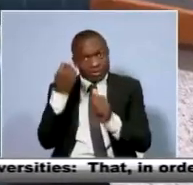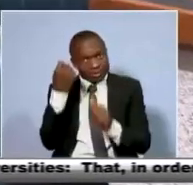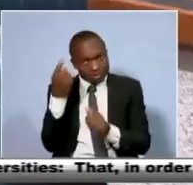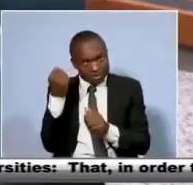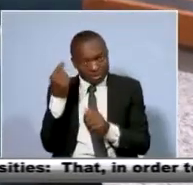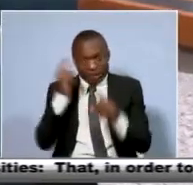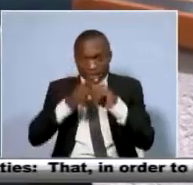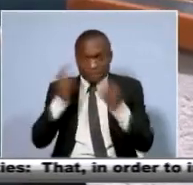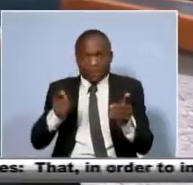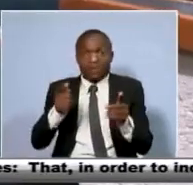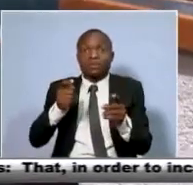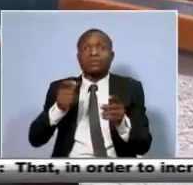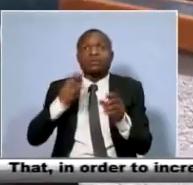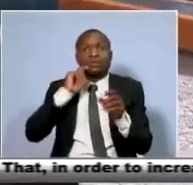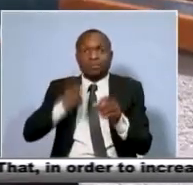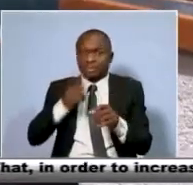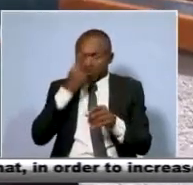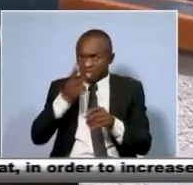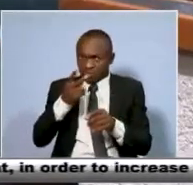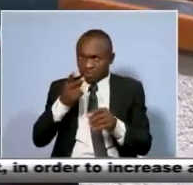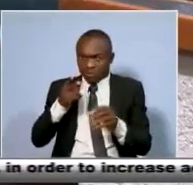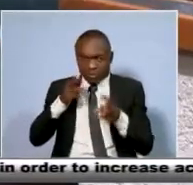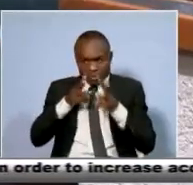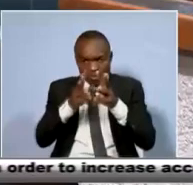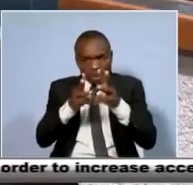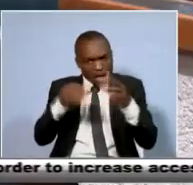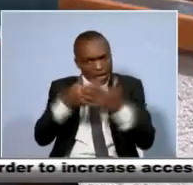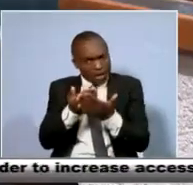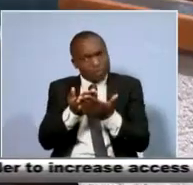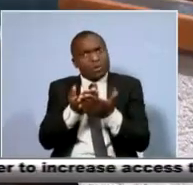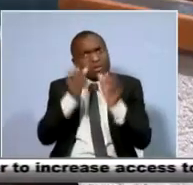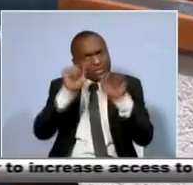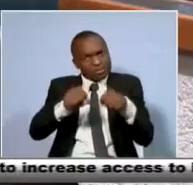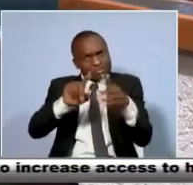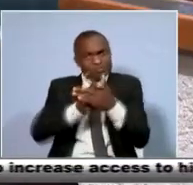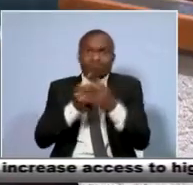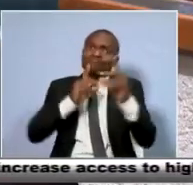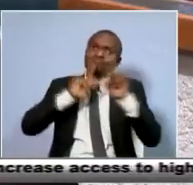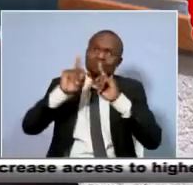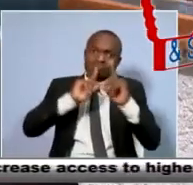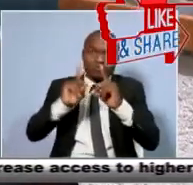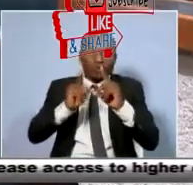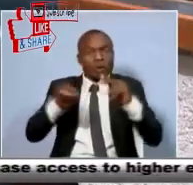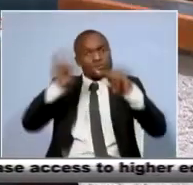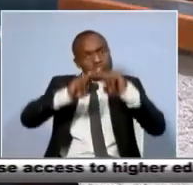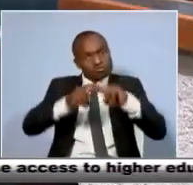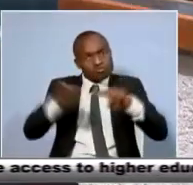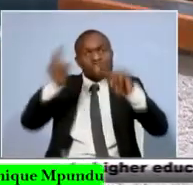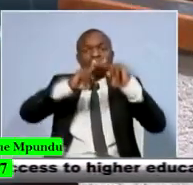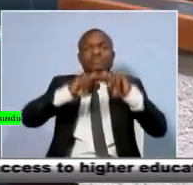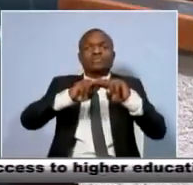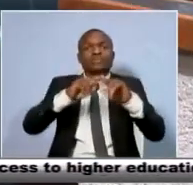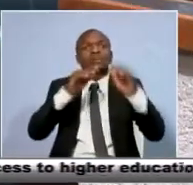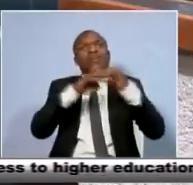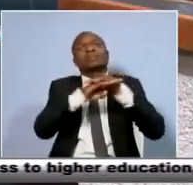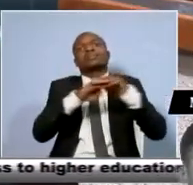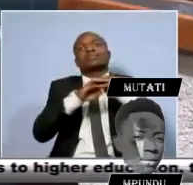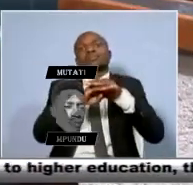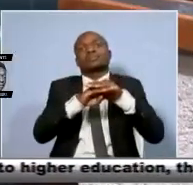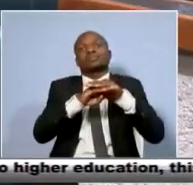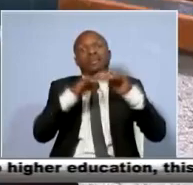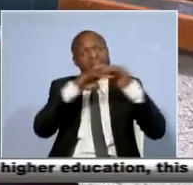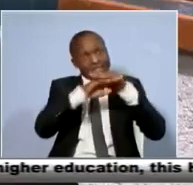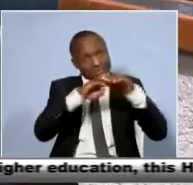that, but let us look in a direction of where, how do we begin the discussion of increasing access,